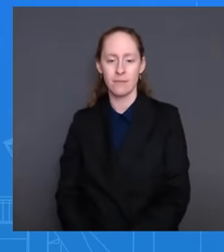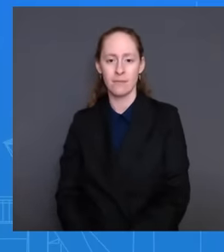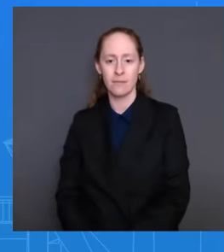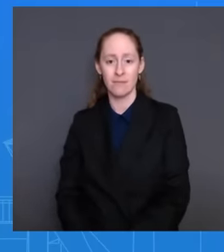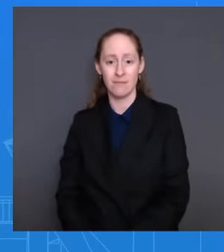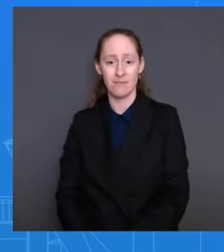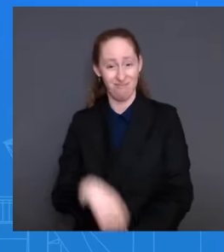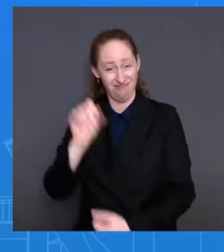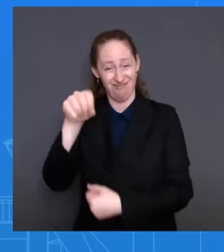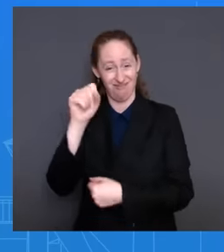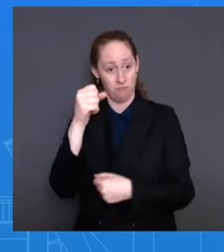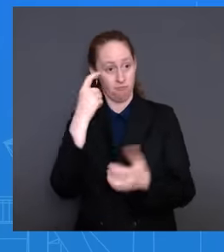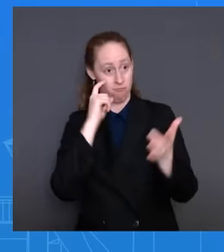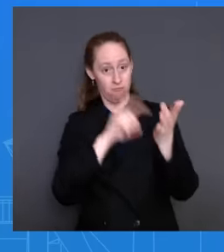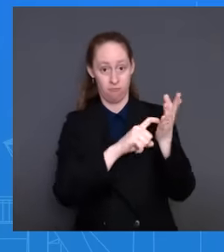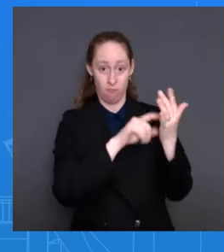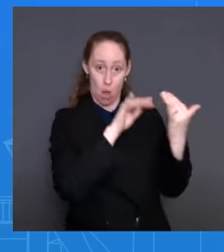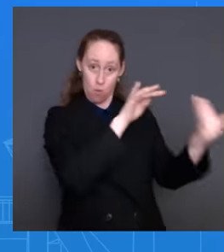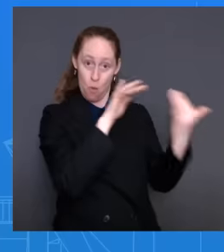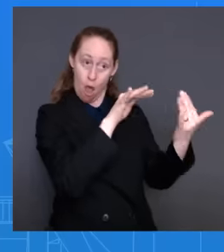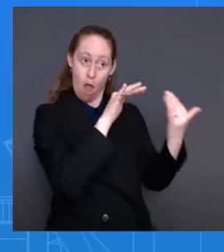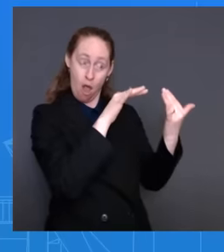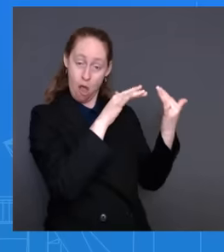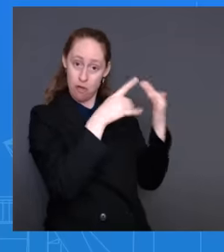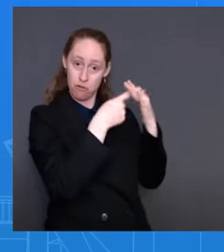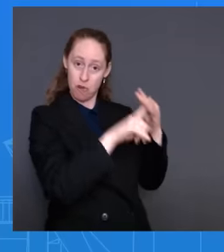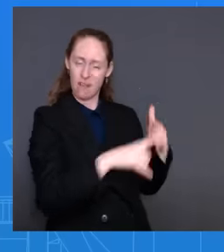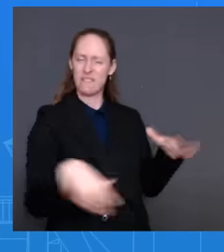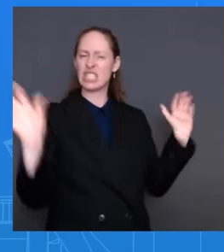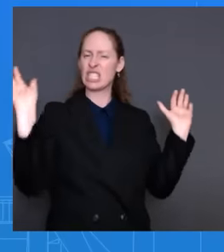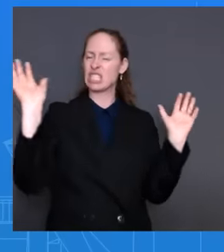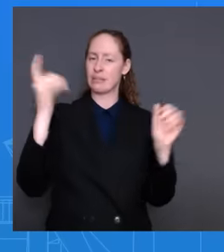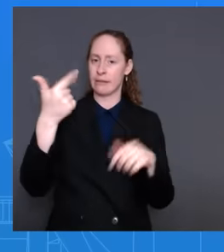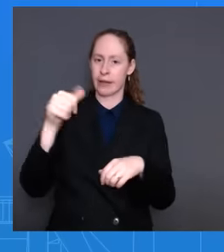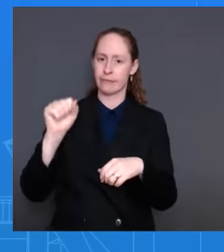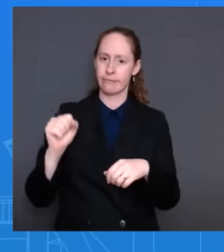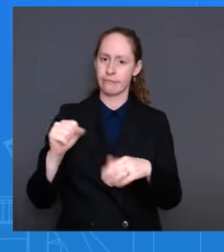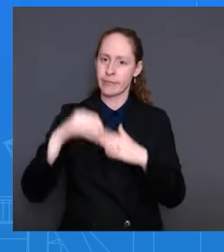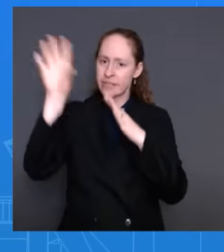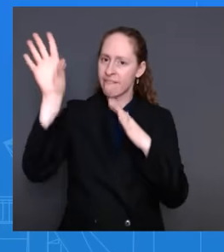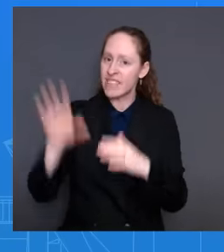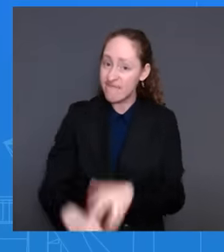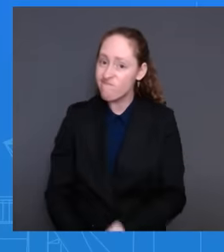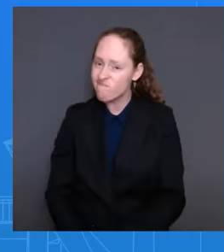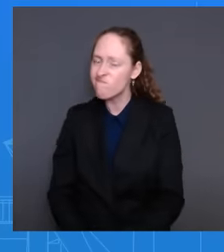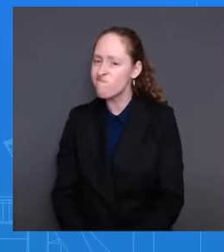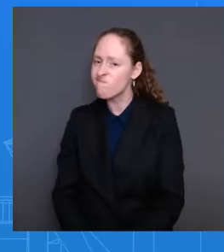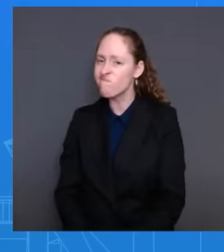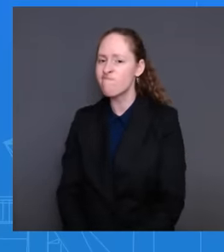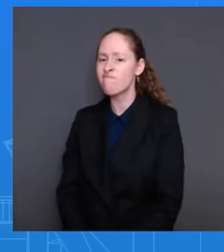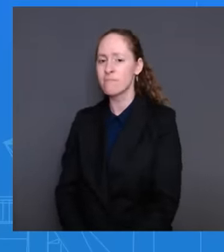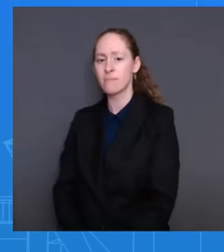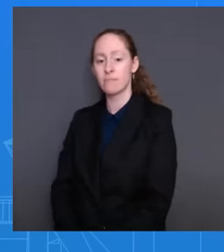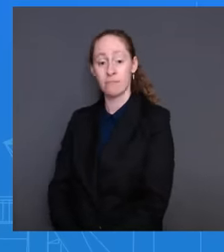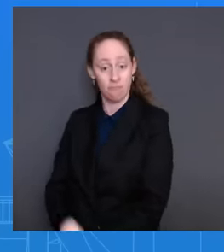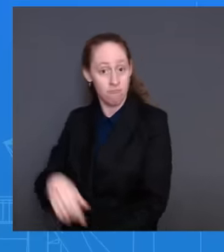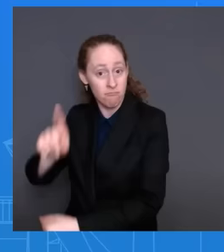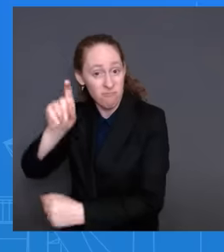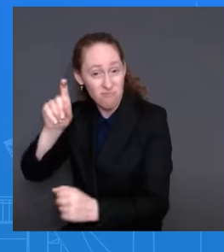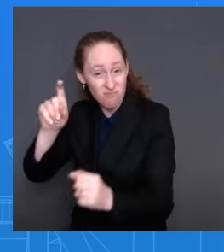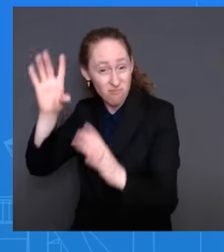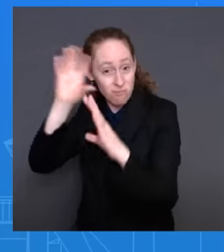prices. So I guess the next question would be, does President Biden take any responsibility for